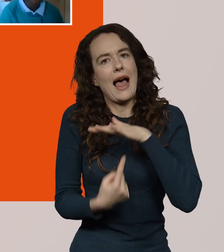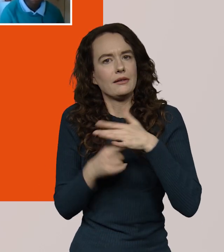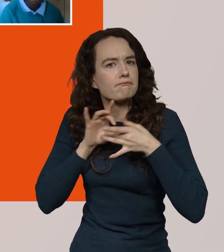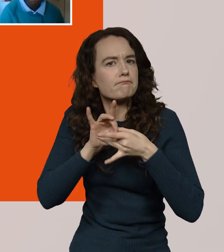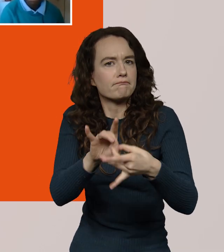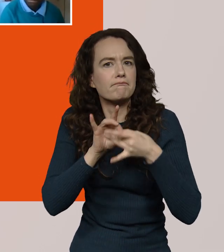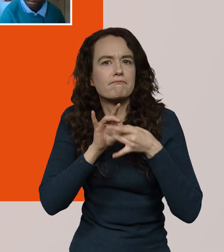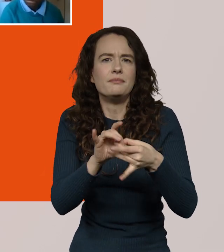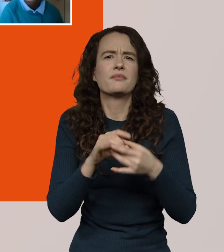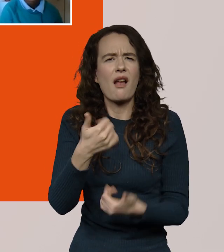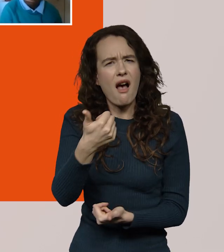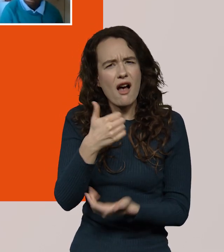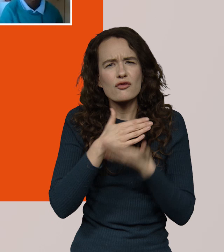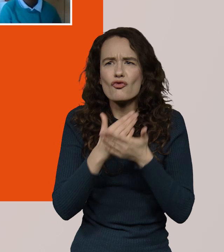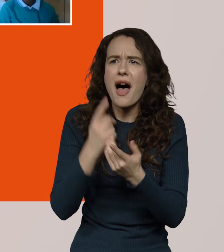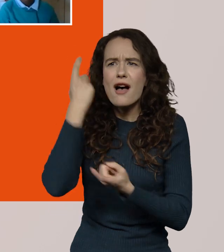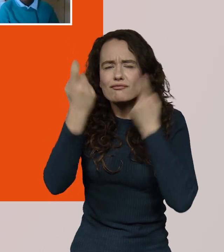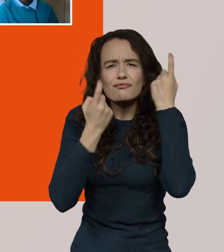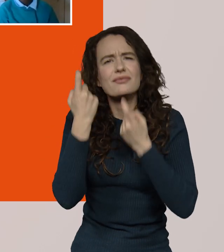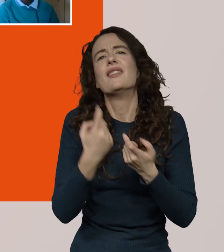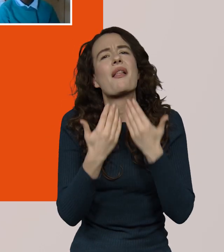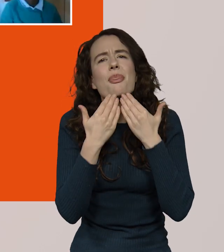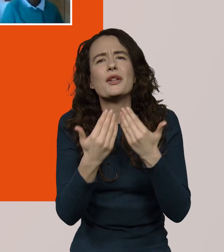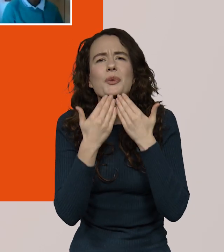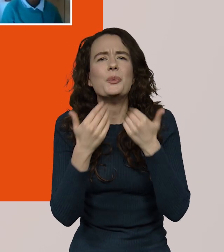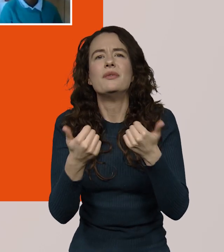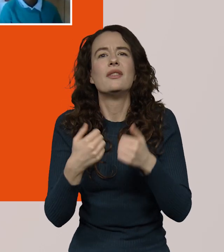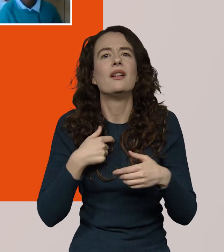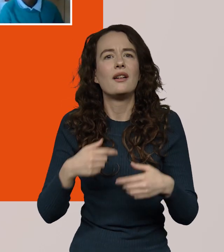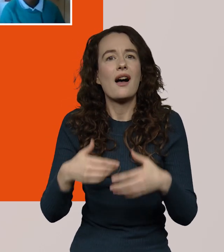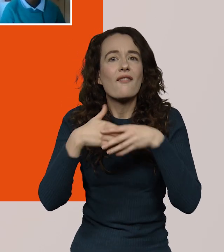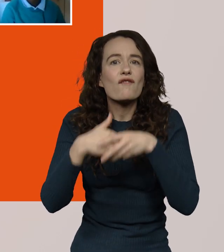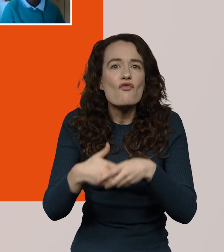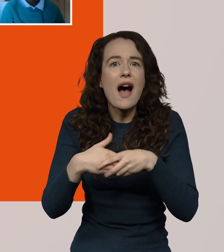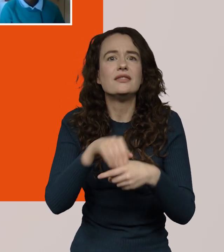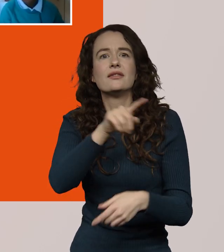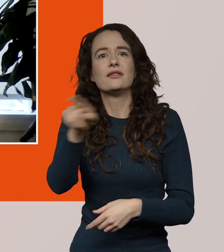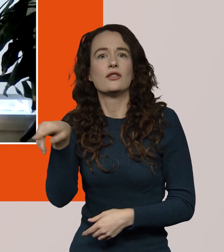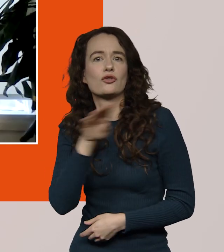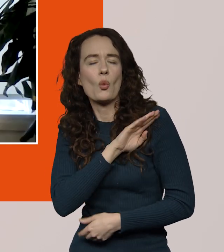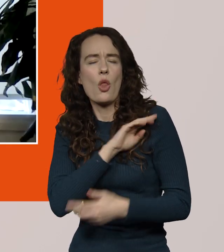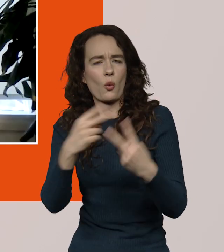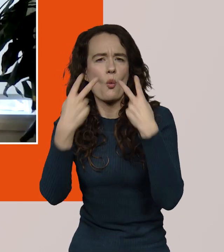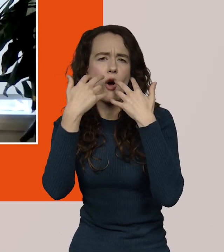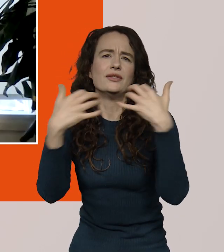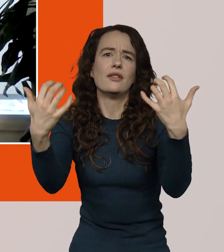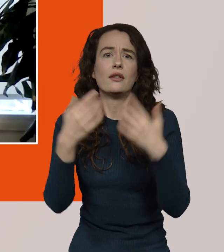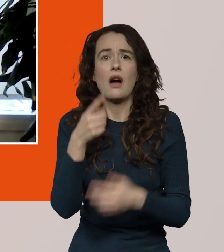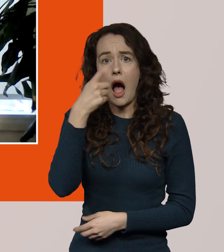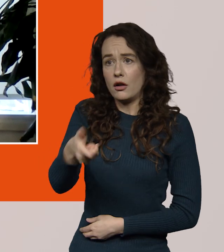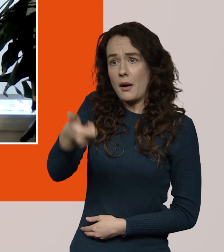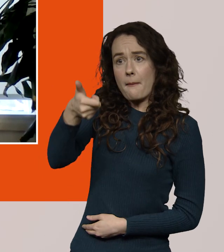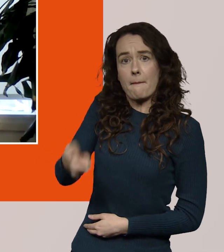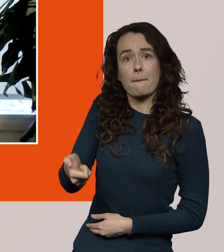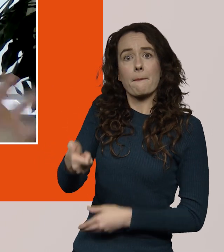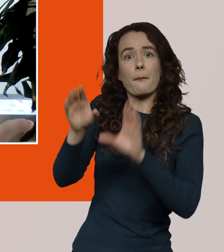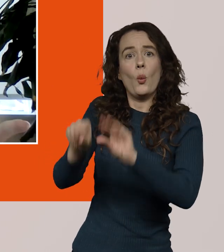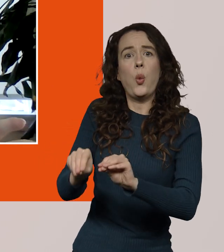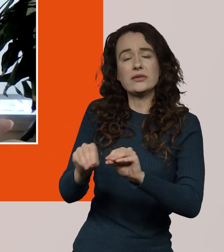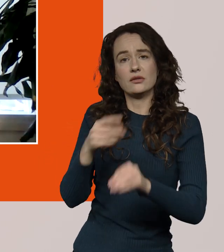day-to-day stuff, when I feel a little bit overwhelmed, I know I can always talk to her. And I also have my 2